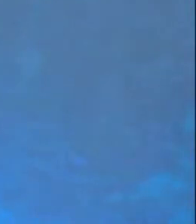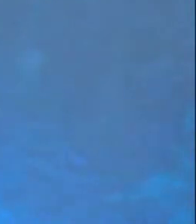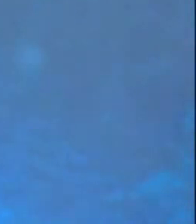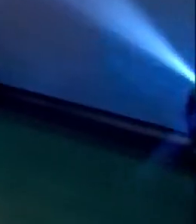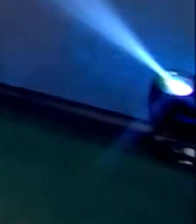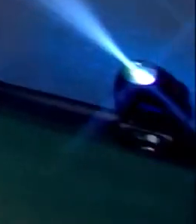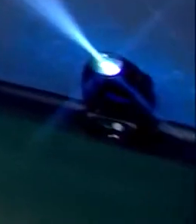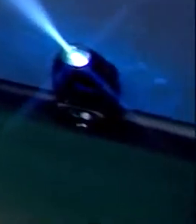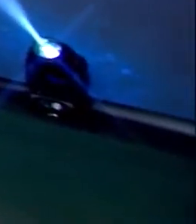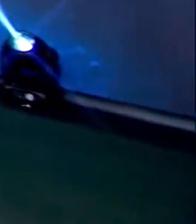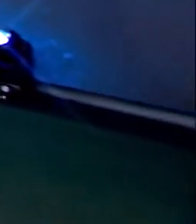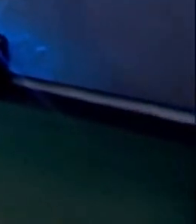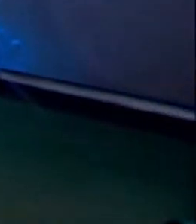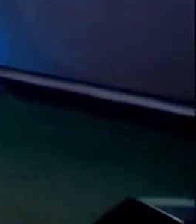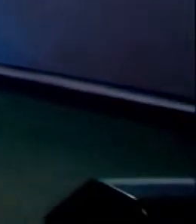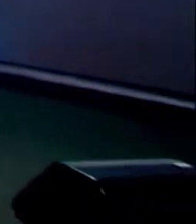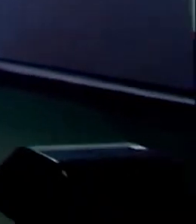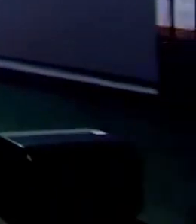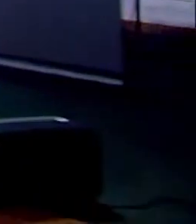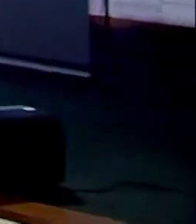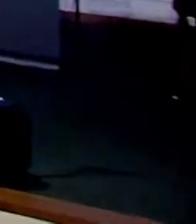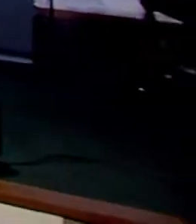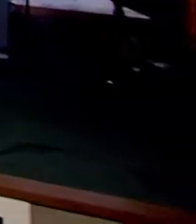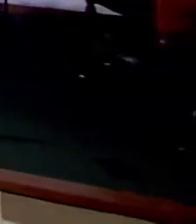Hey, Emmanuel, oh man.